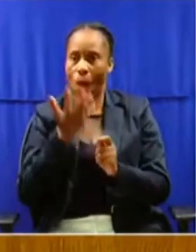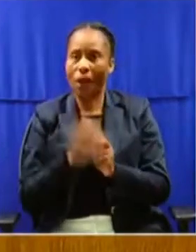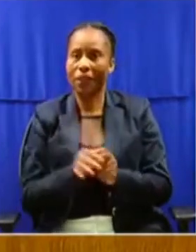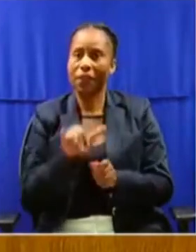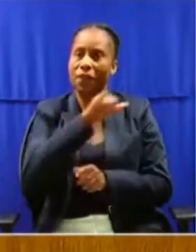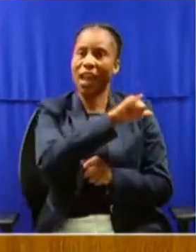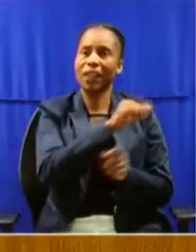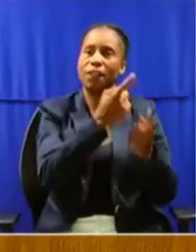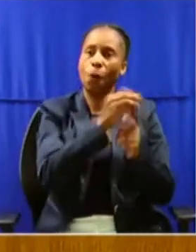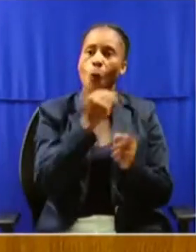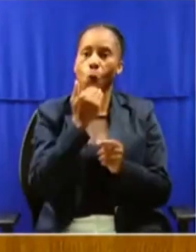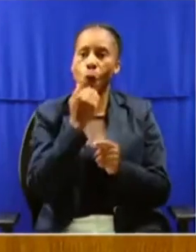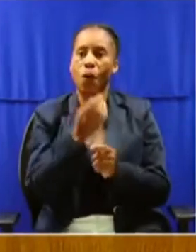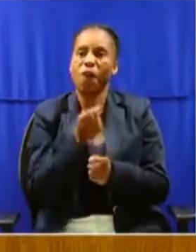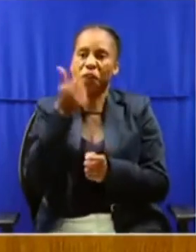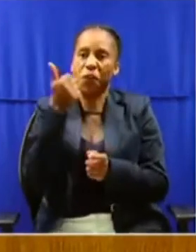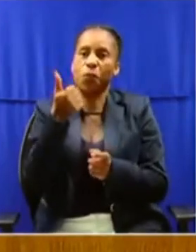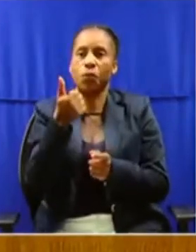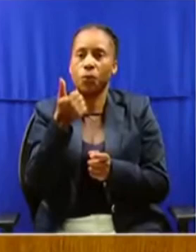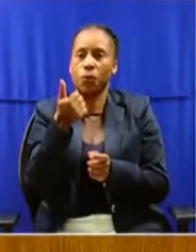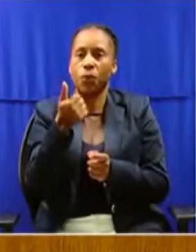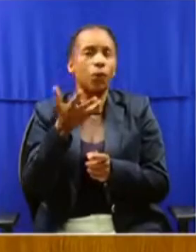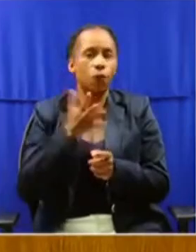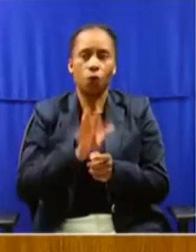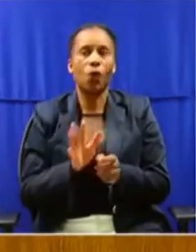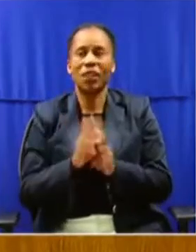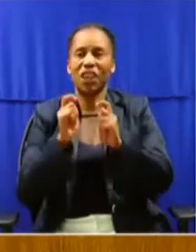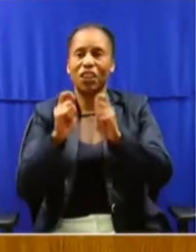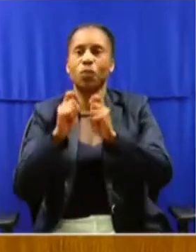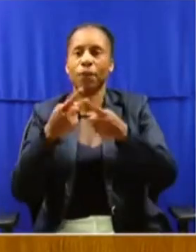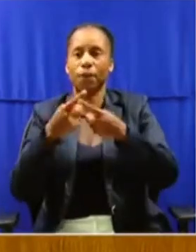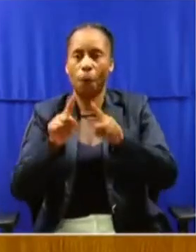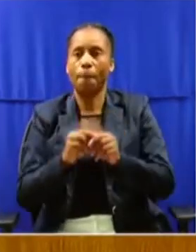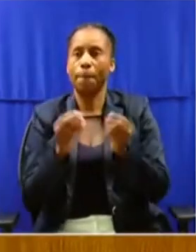transport for the many. The gall of this.